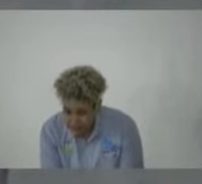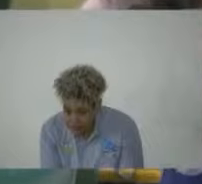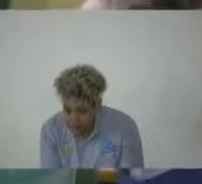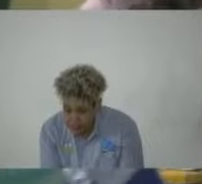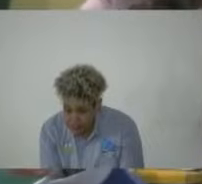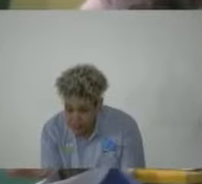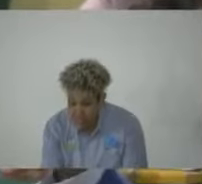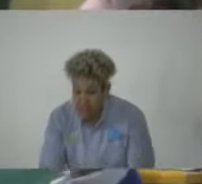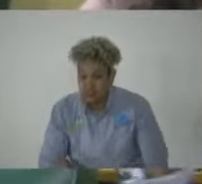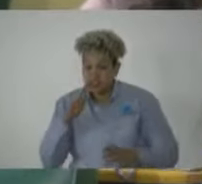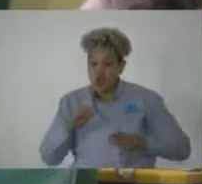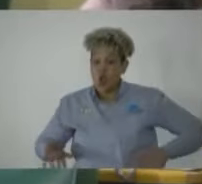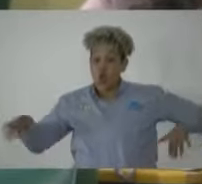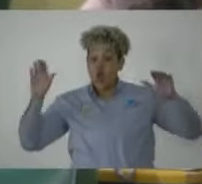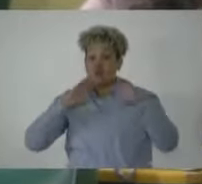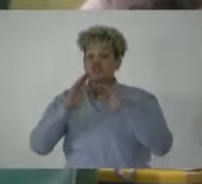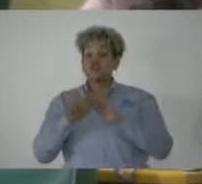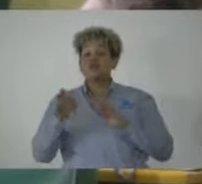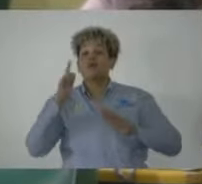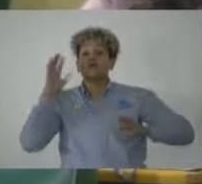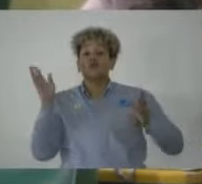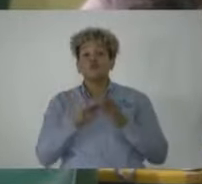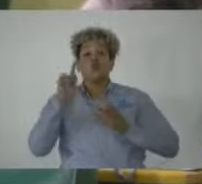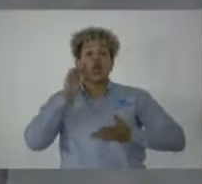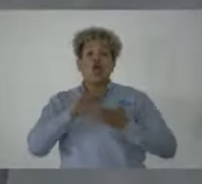No, you are totally confused.